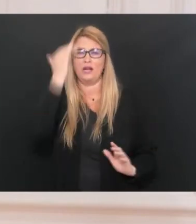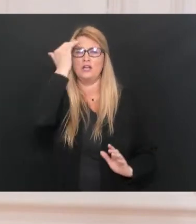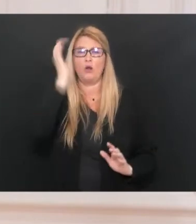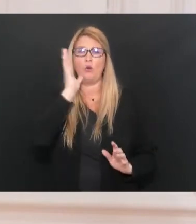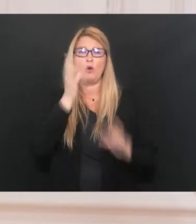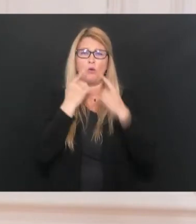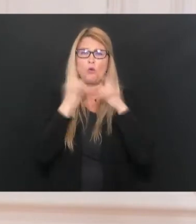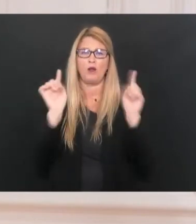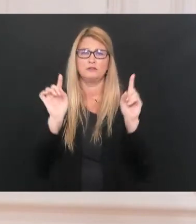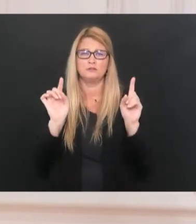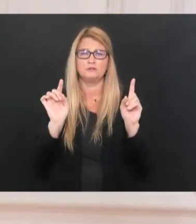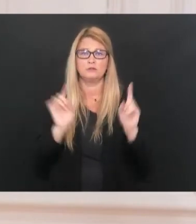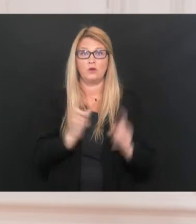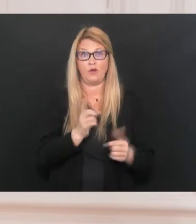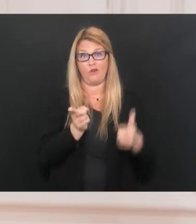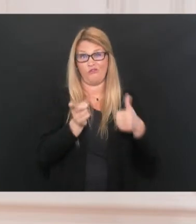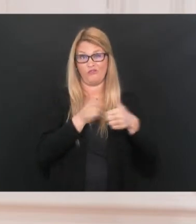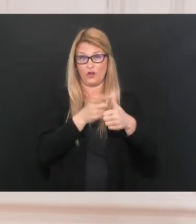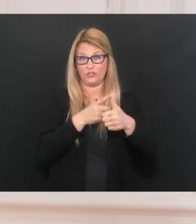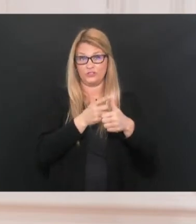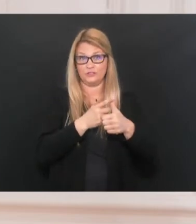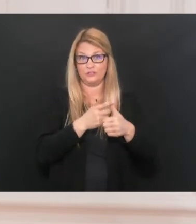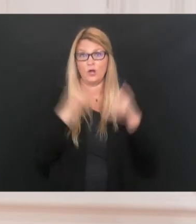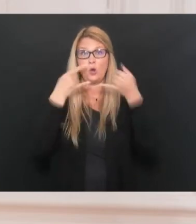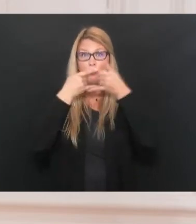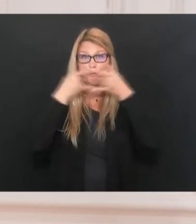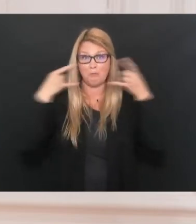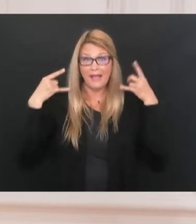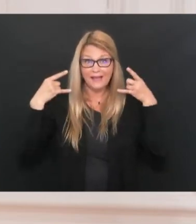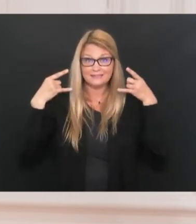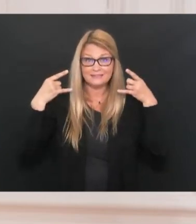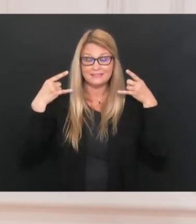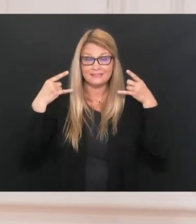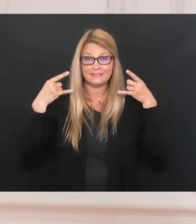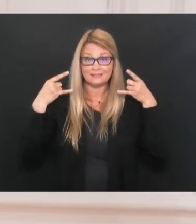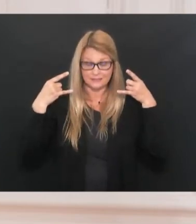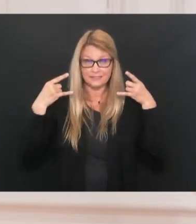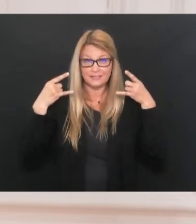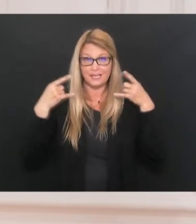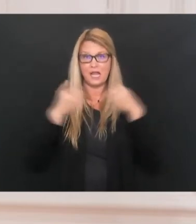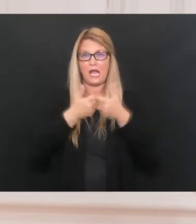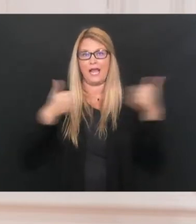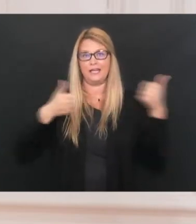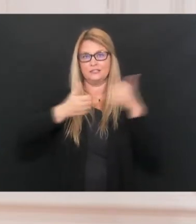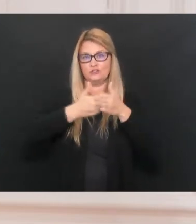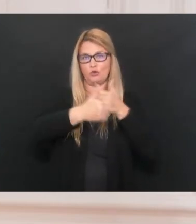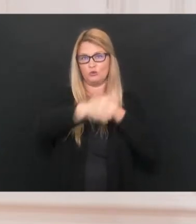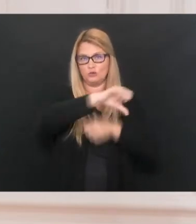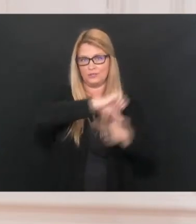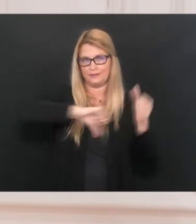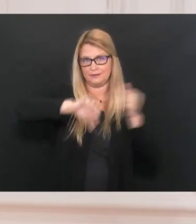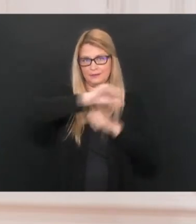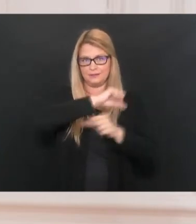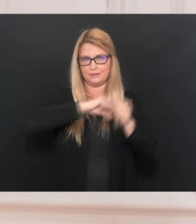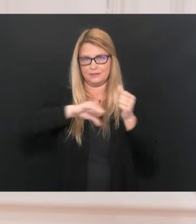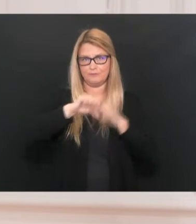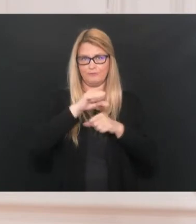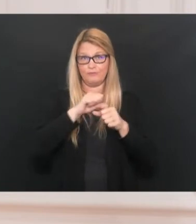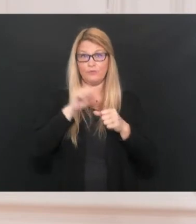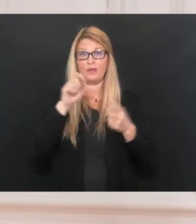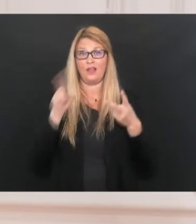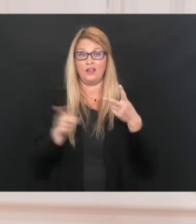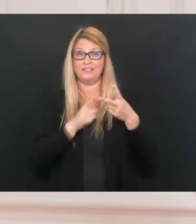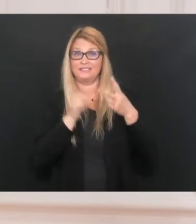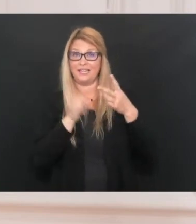one is wear masks and stay distanced and stay away from each other, or the other one is choose to